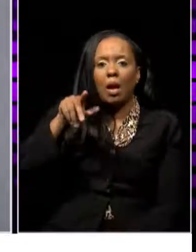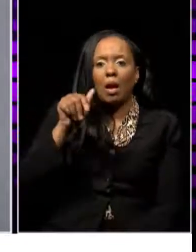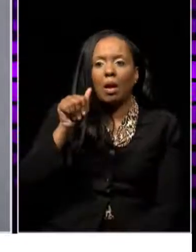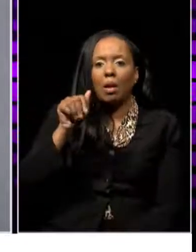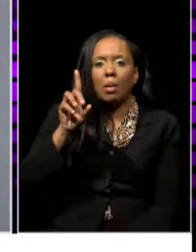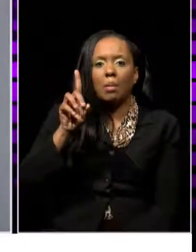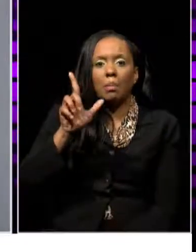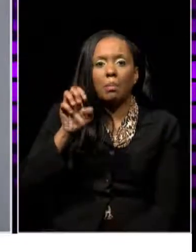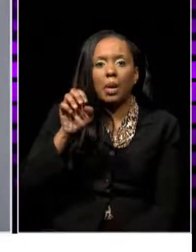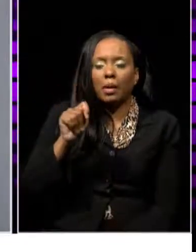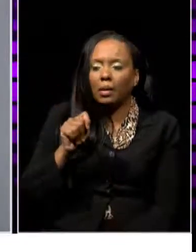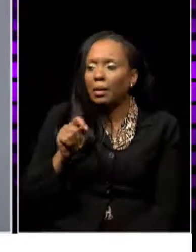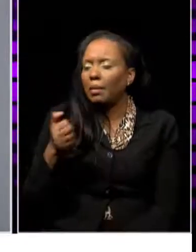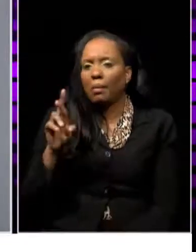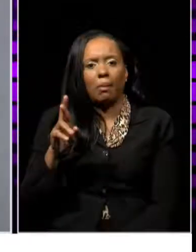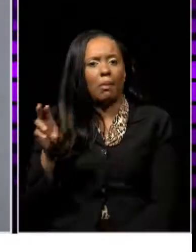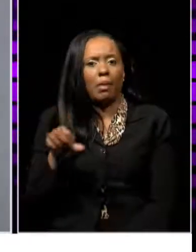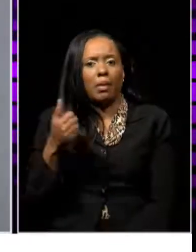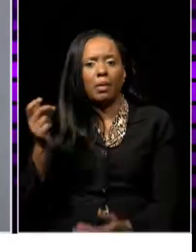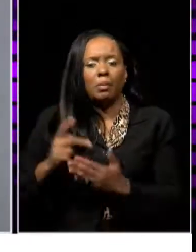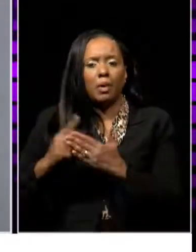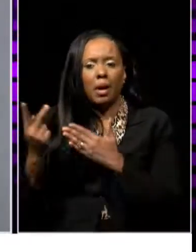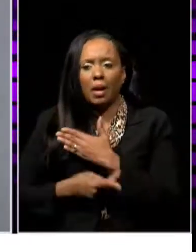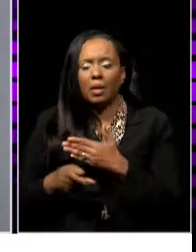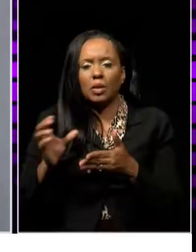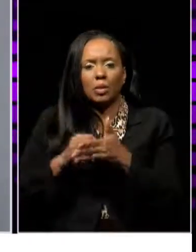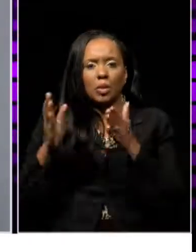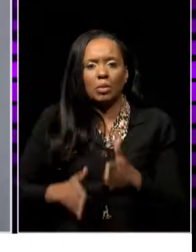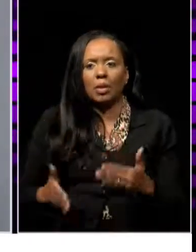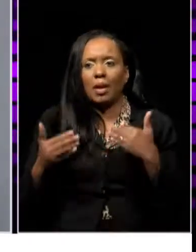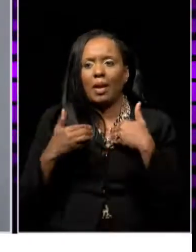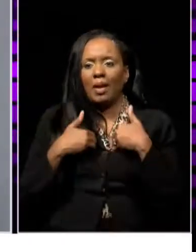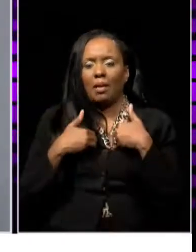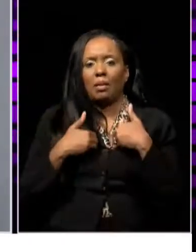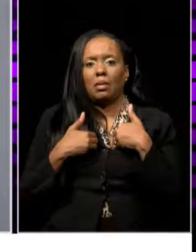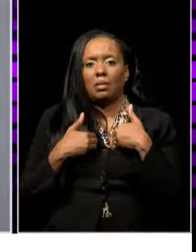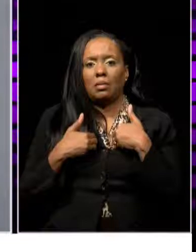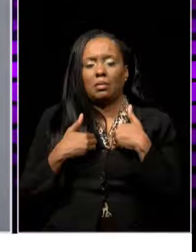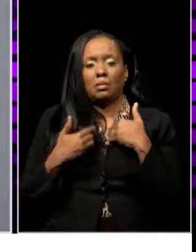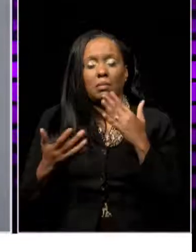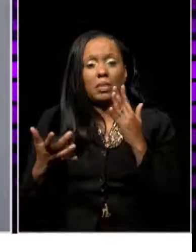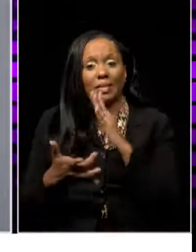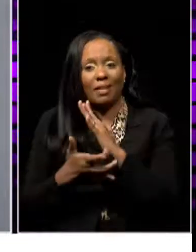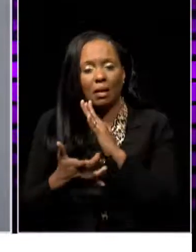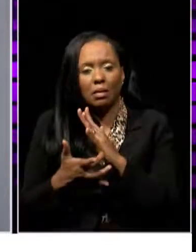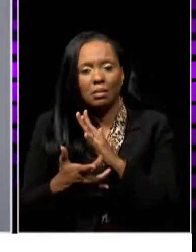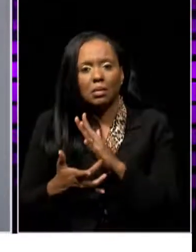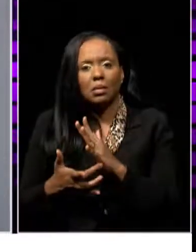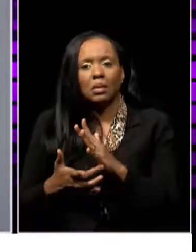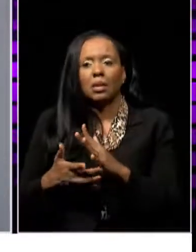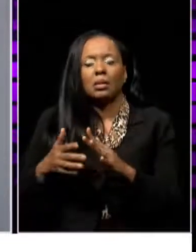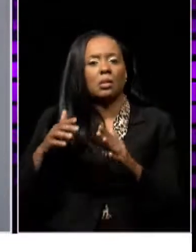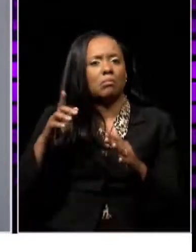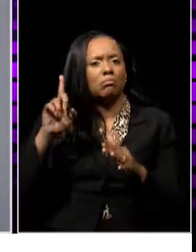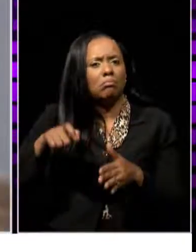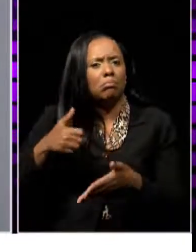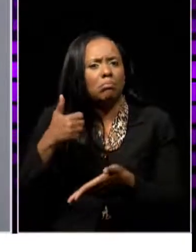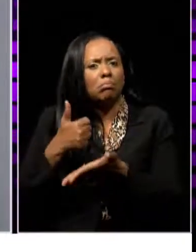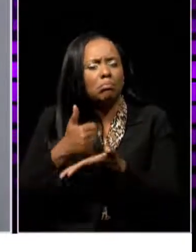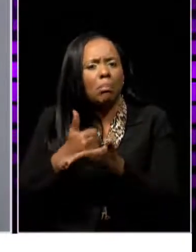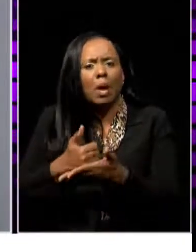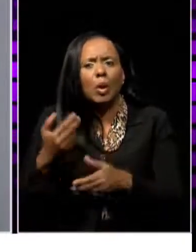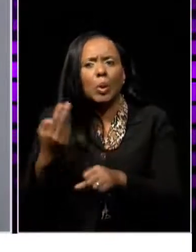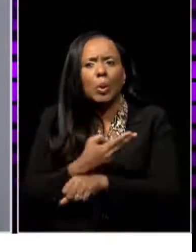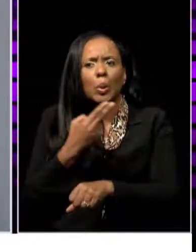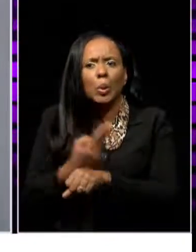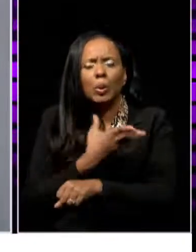the students are already there with the technology. You just have to harness that potential that they have now and help them to use the technology to enhance